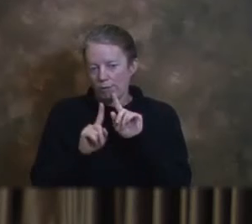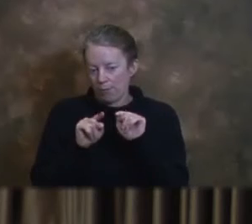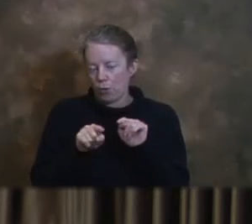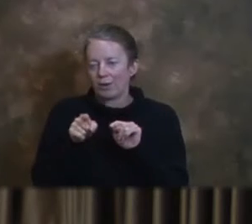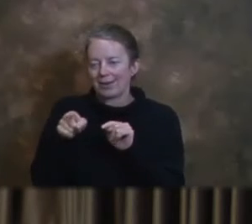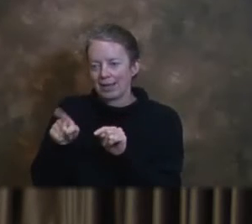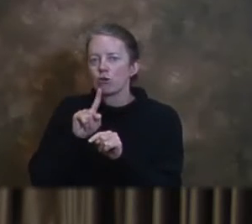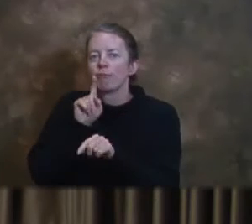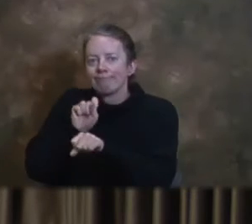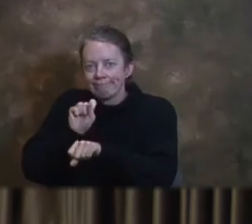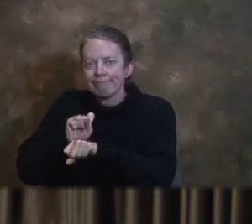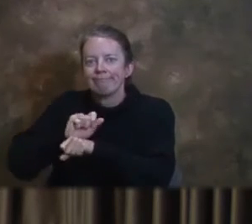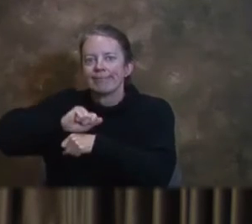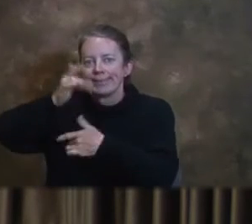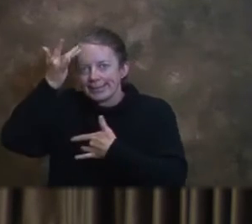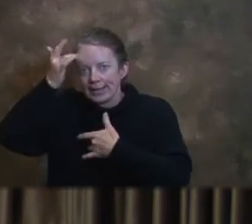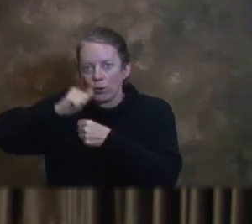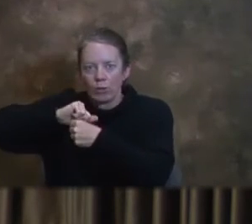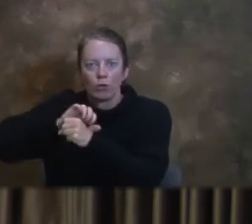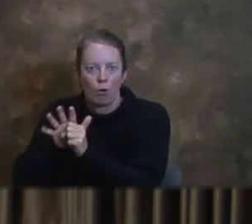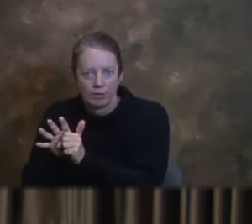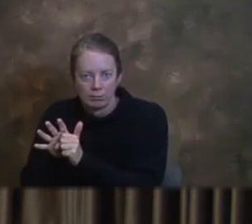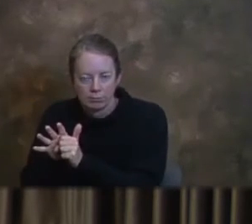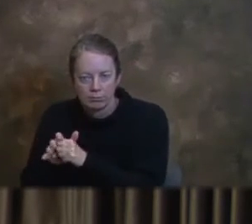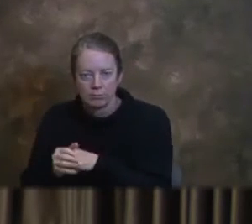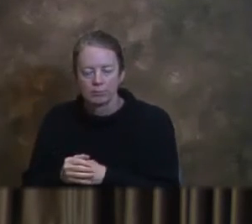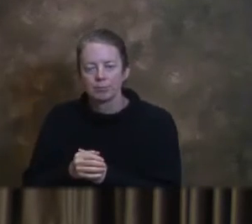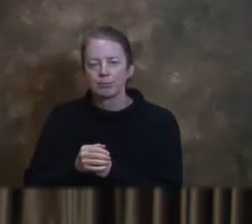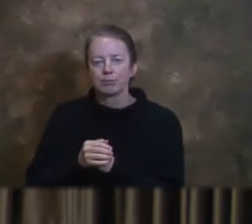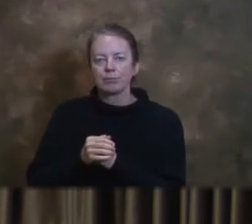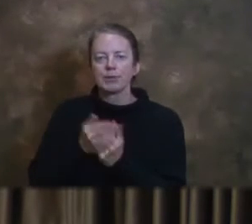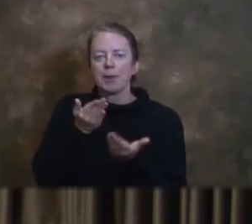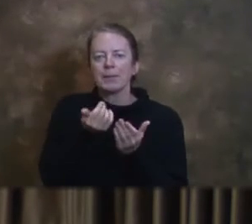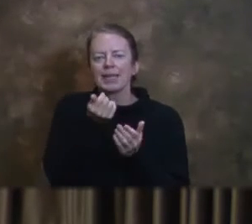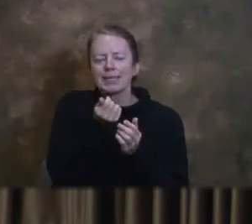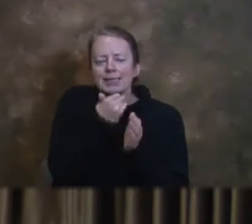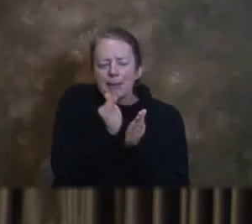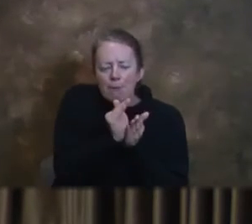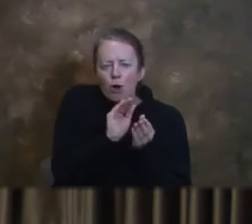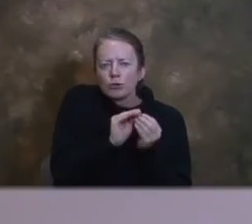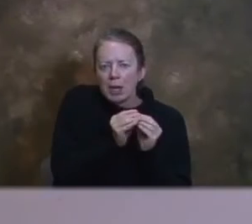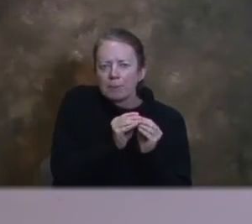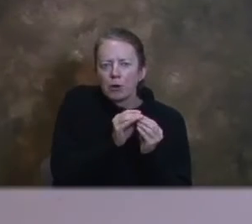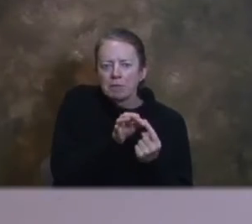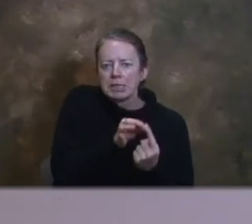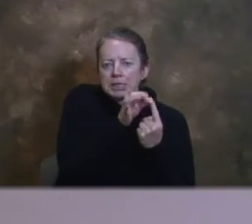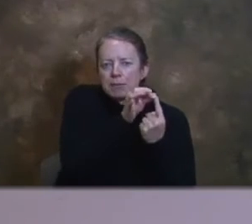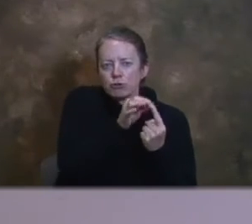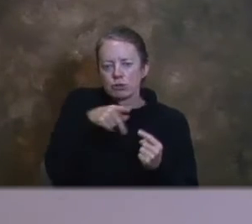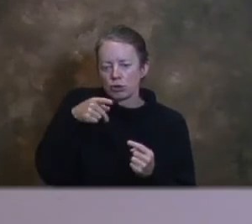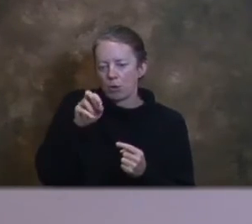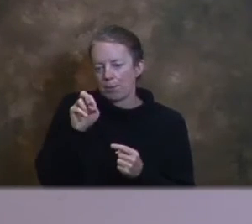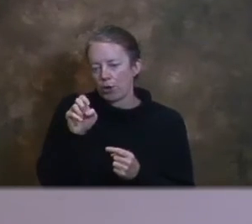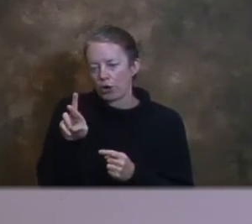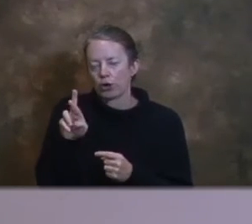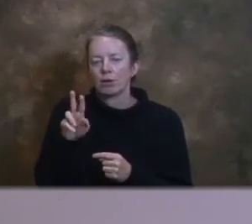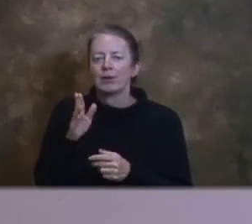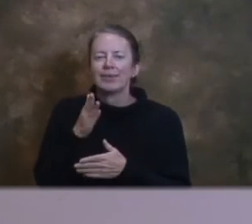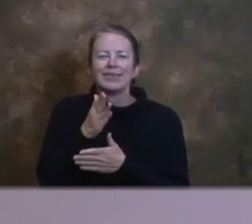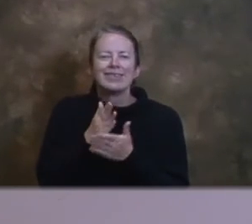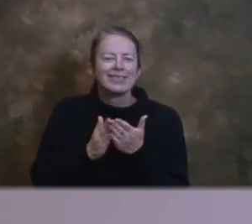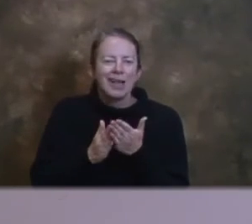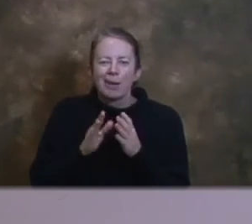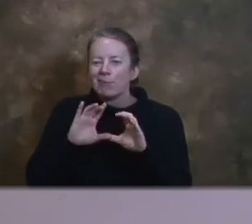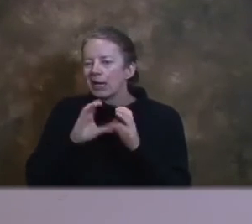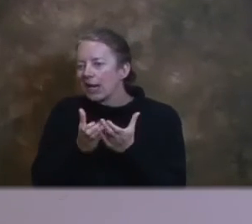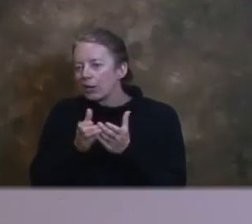practical purposes, with perhaps just a very, very, very small number of exceptions. There's some category of people that, like I think I was at Mission for like an